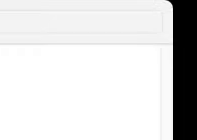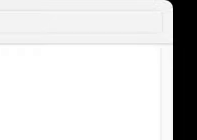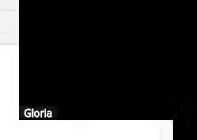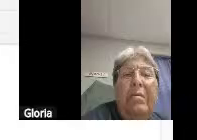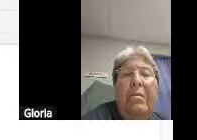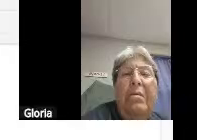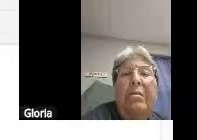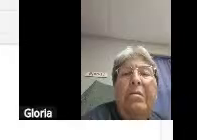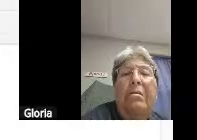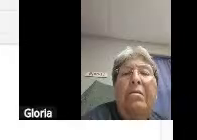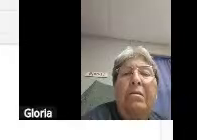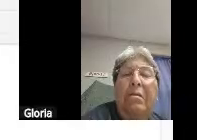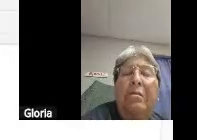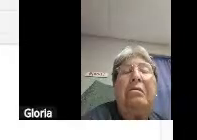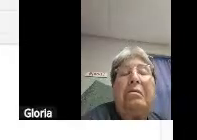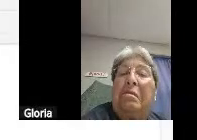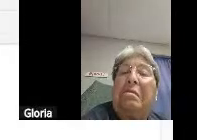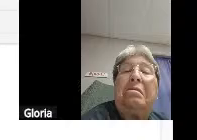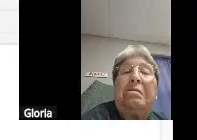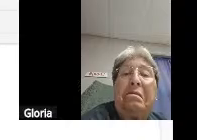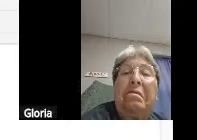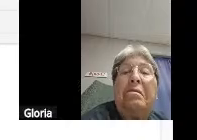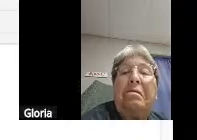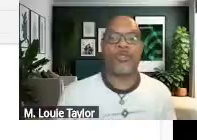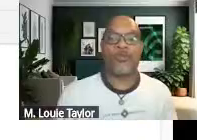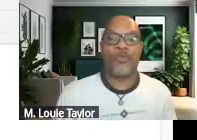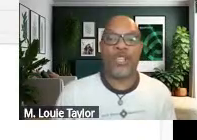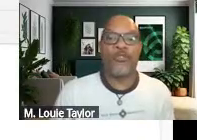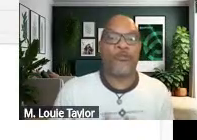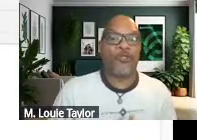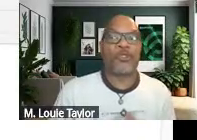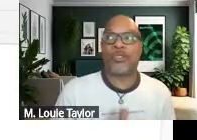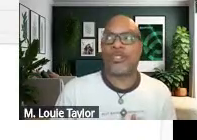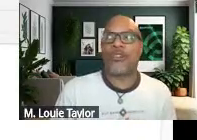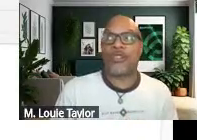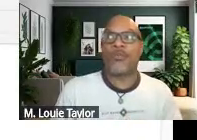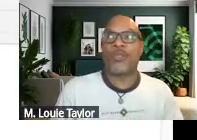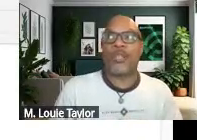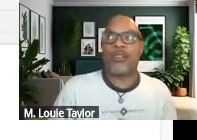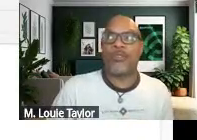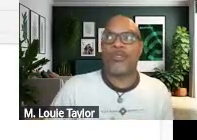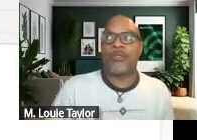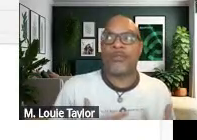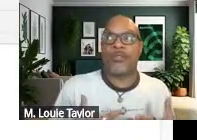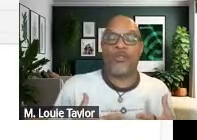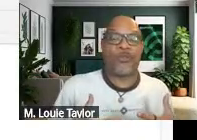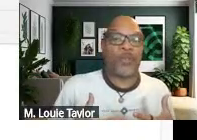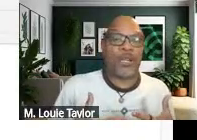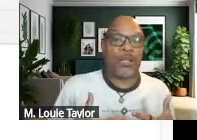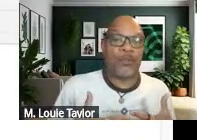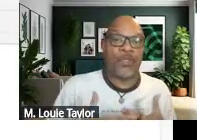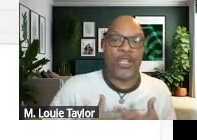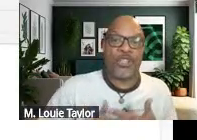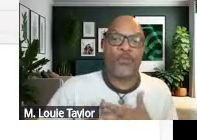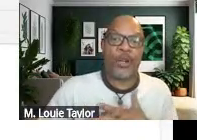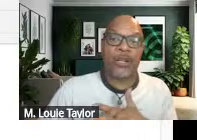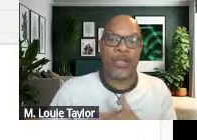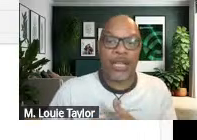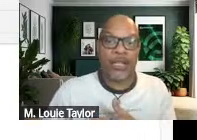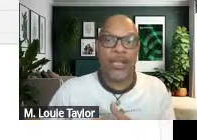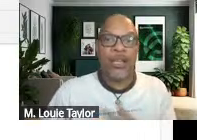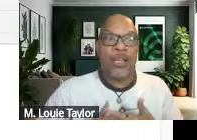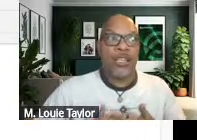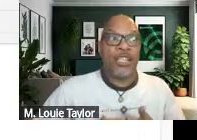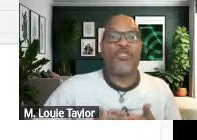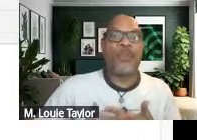day. Exactly. So when you first start using your machine 2.0